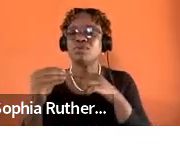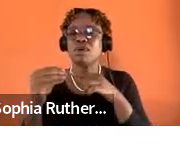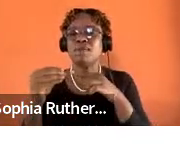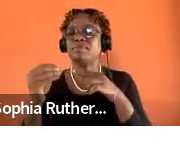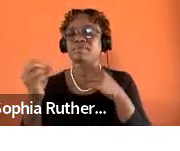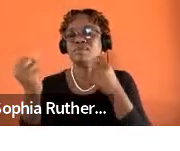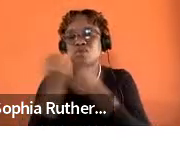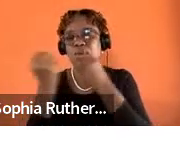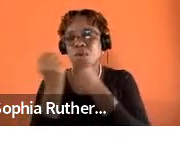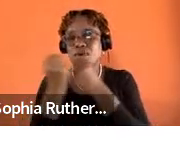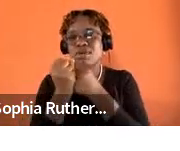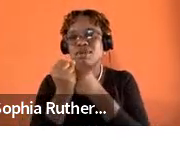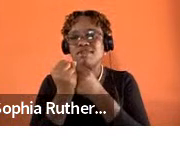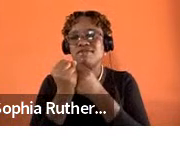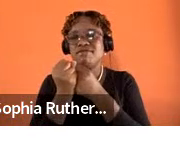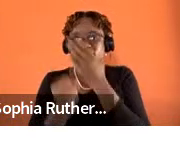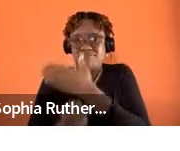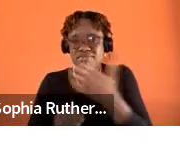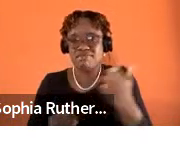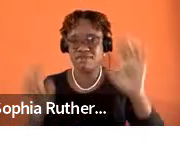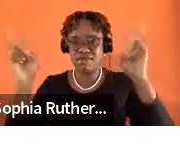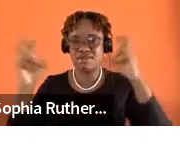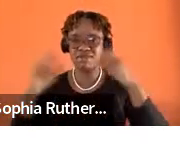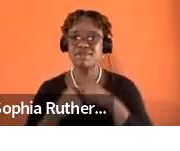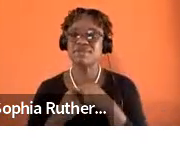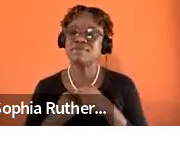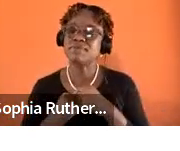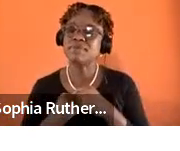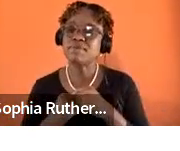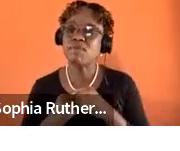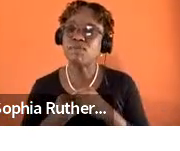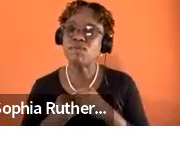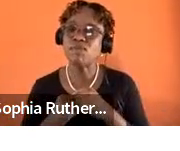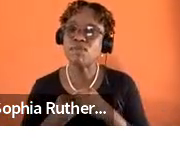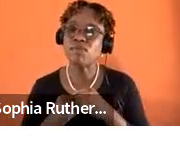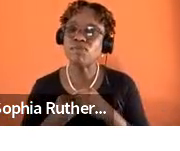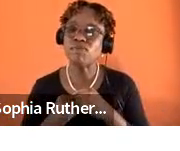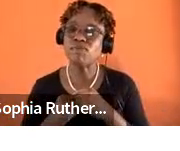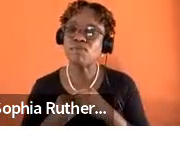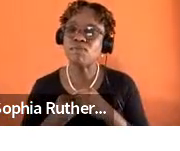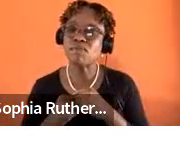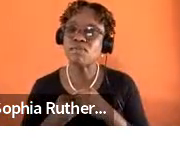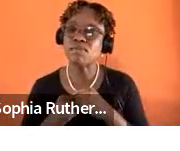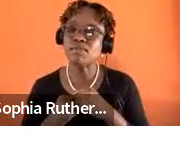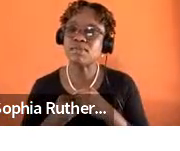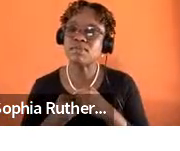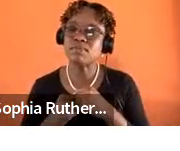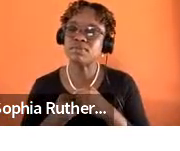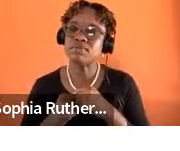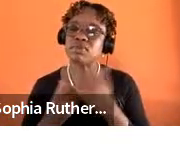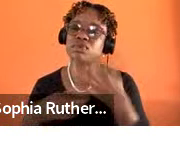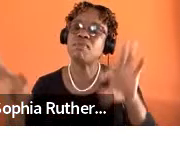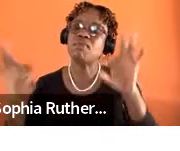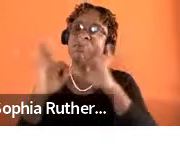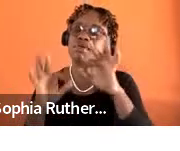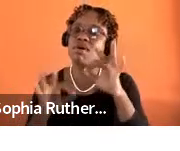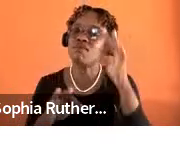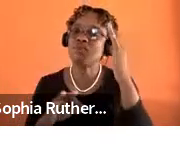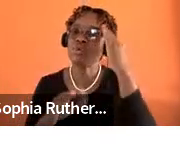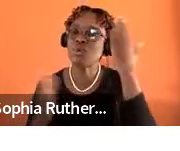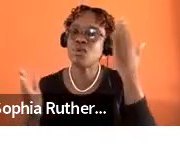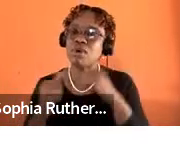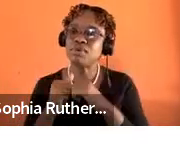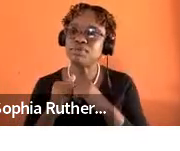but what's important to note here for persons with disabilities of various age groups is that there